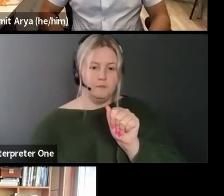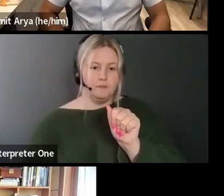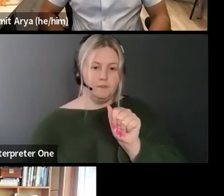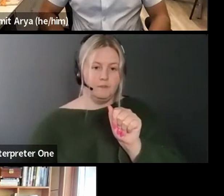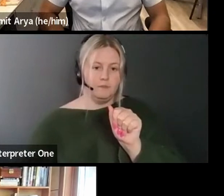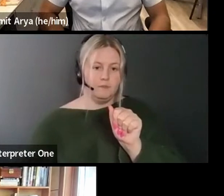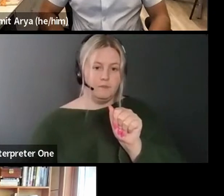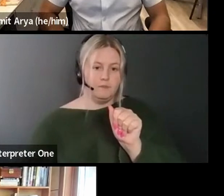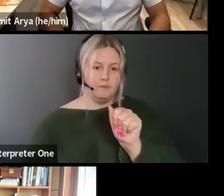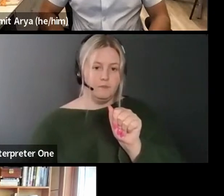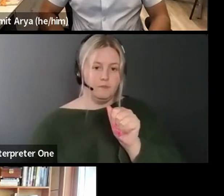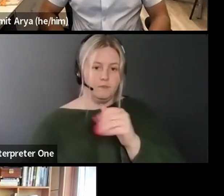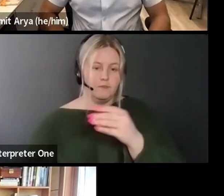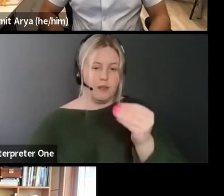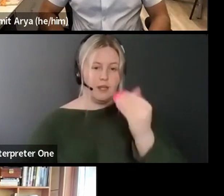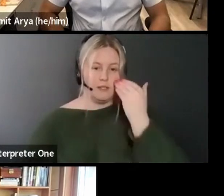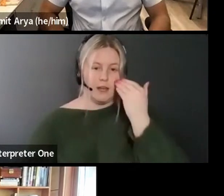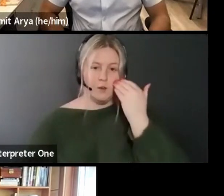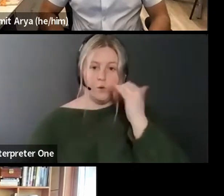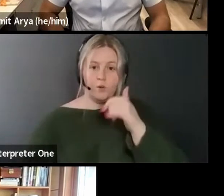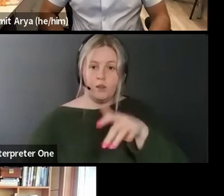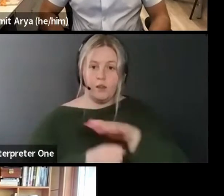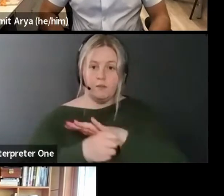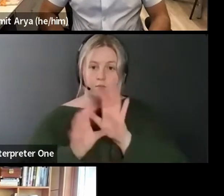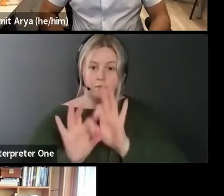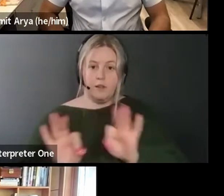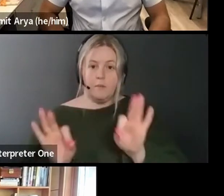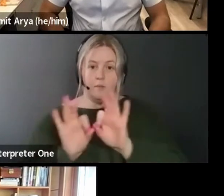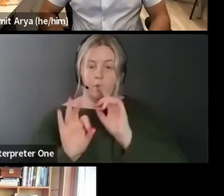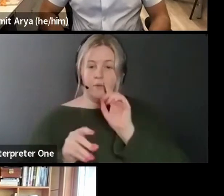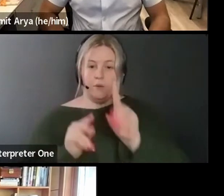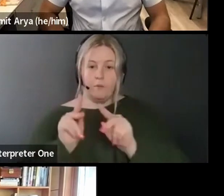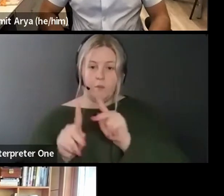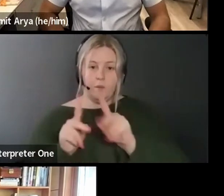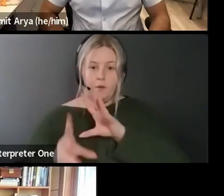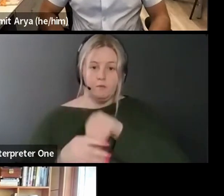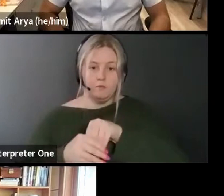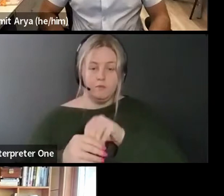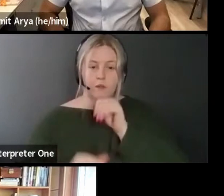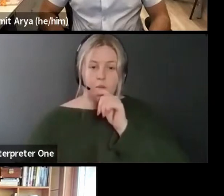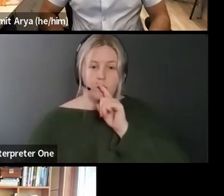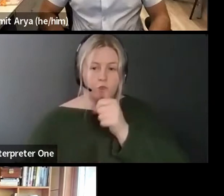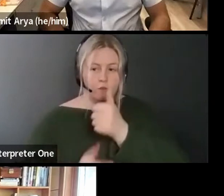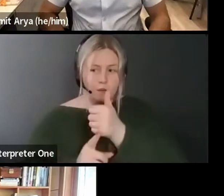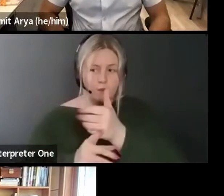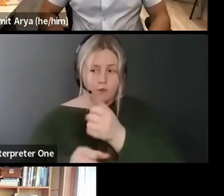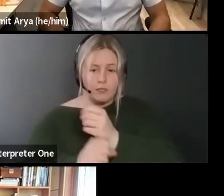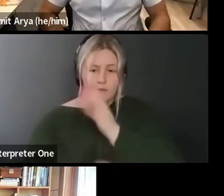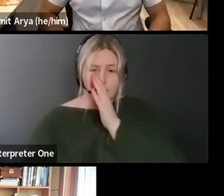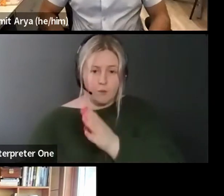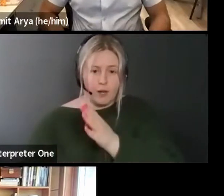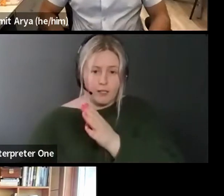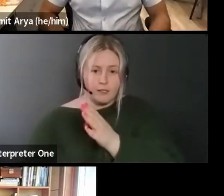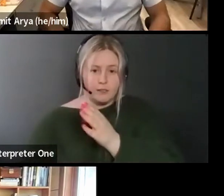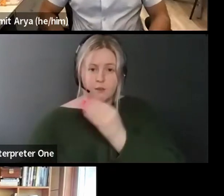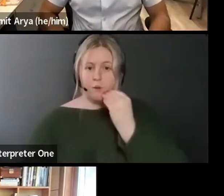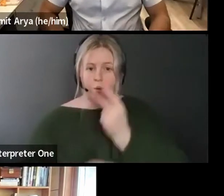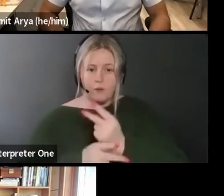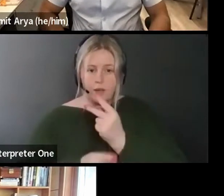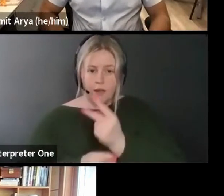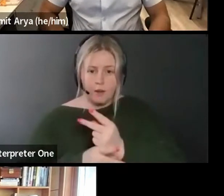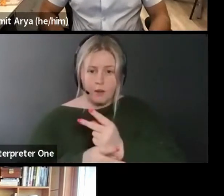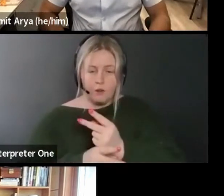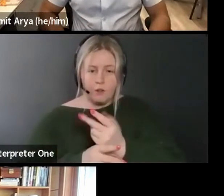despite it being like a necessary space for a lot of folks, I don't know if they received direct funding from Community Living